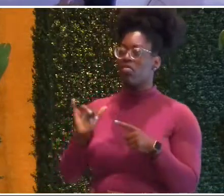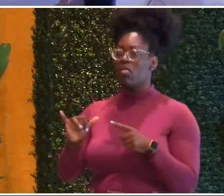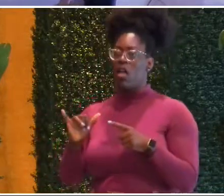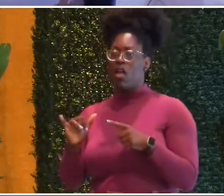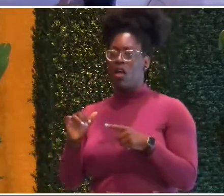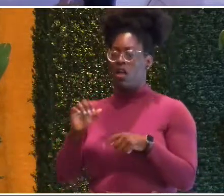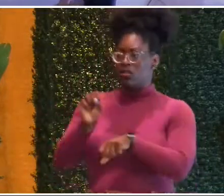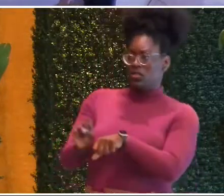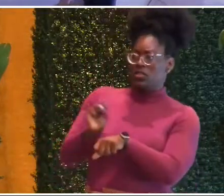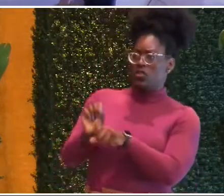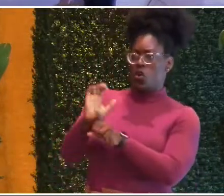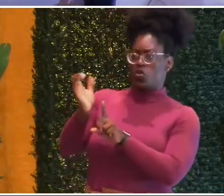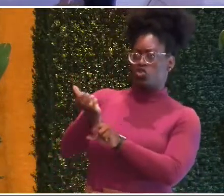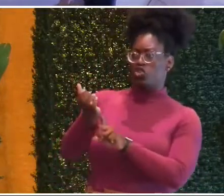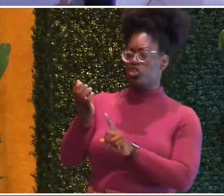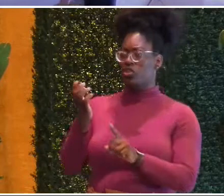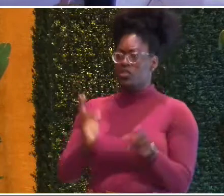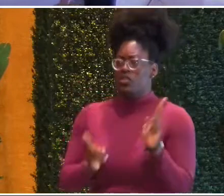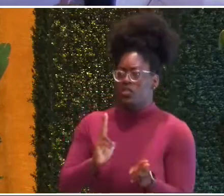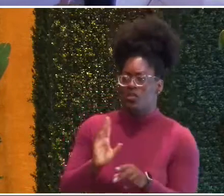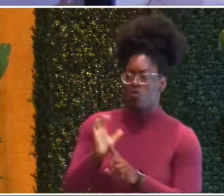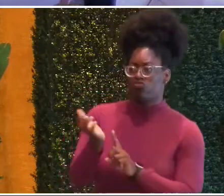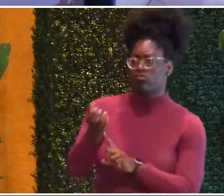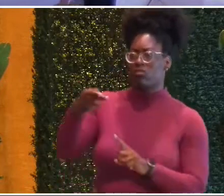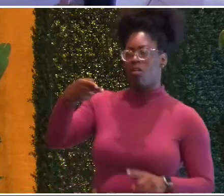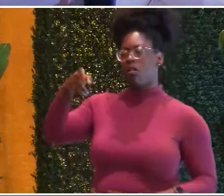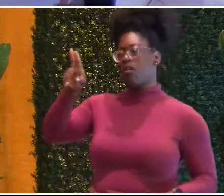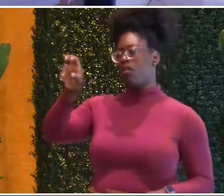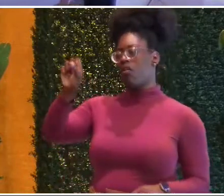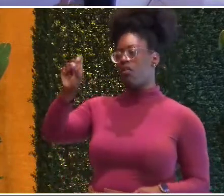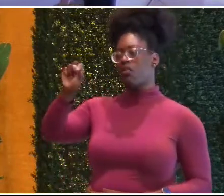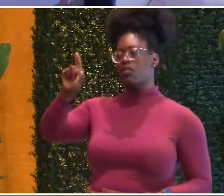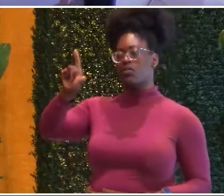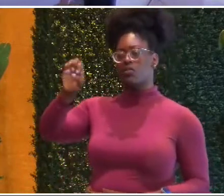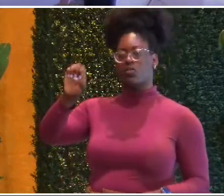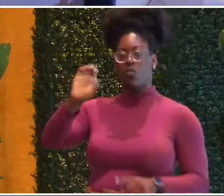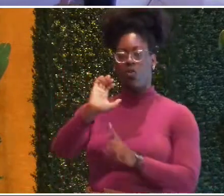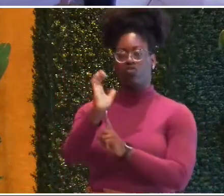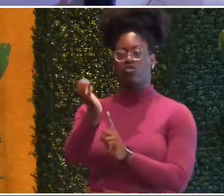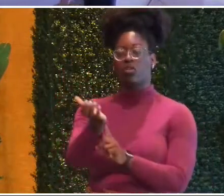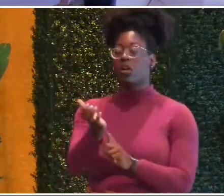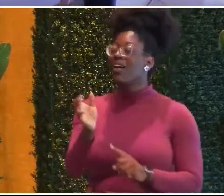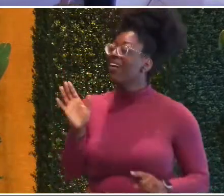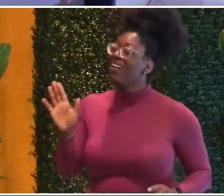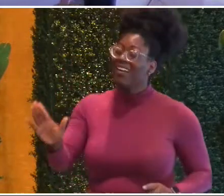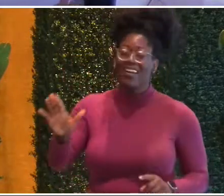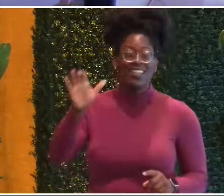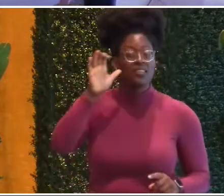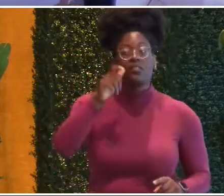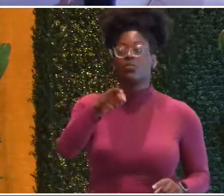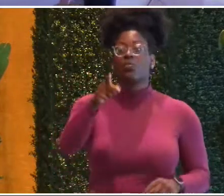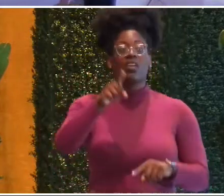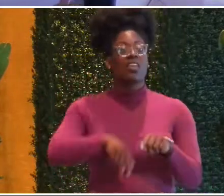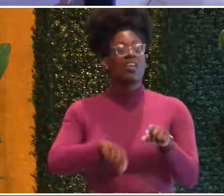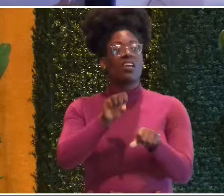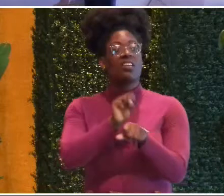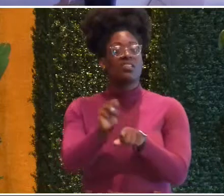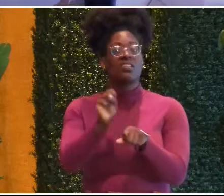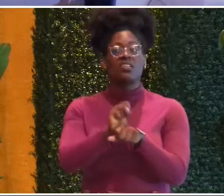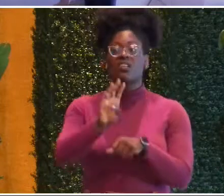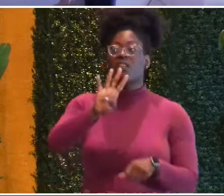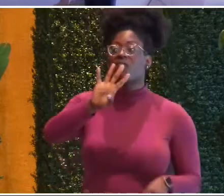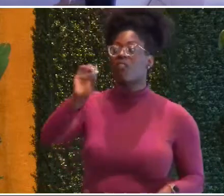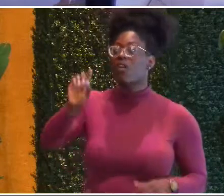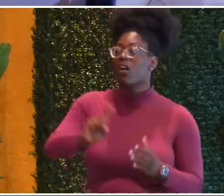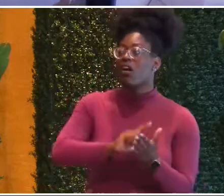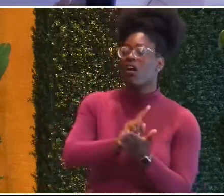also disabling ourselves. You cannot work 40, 60, 70, 80 hours a week and expect to walk away